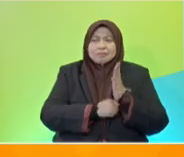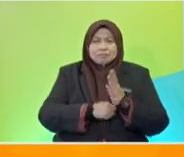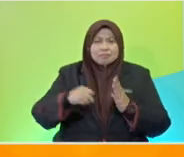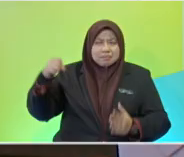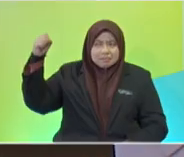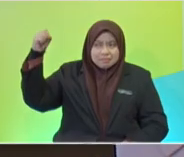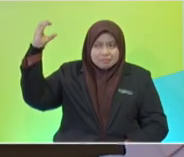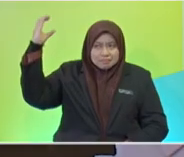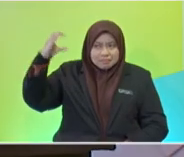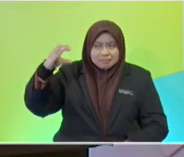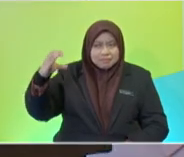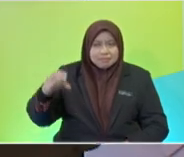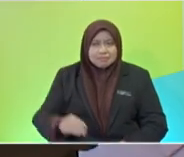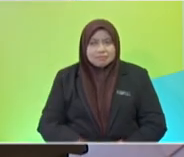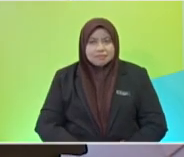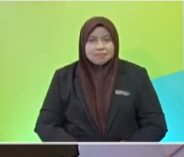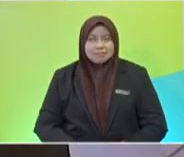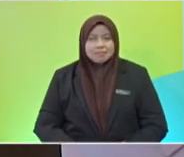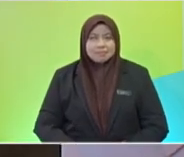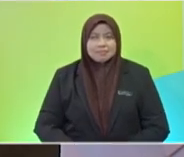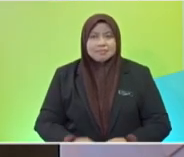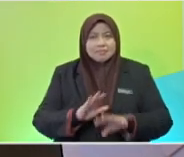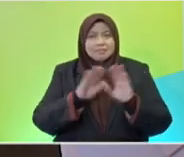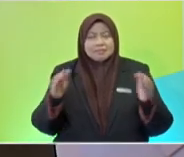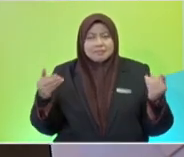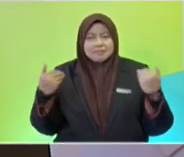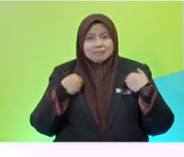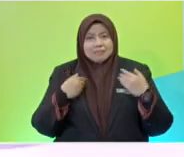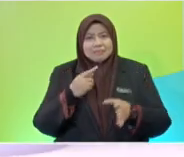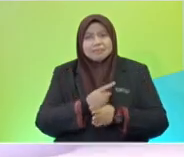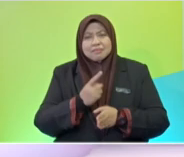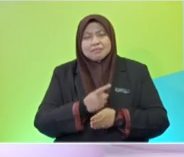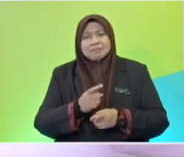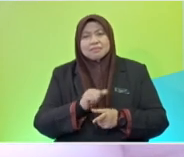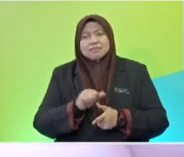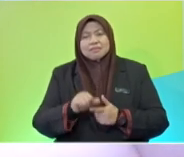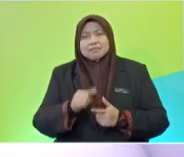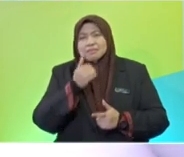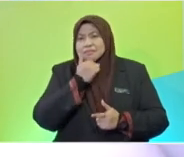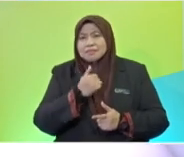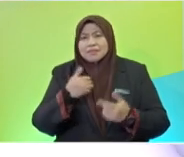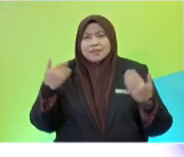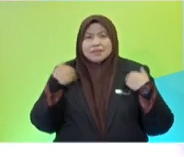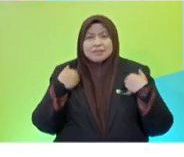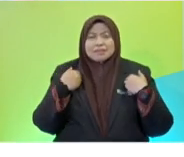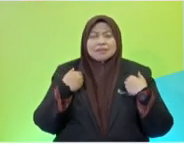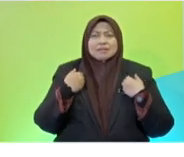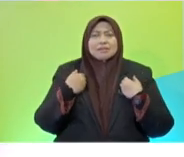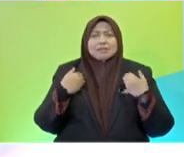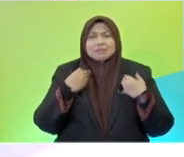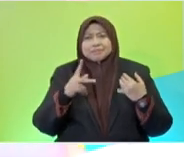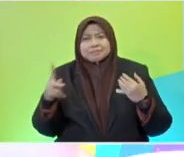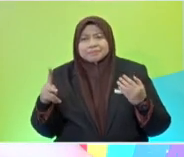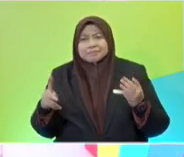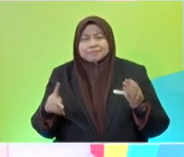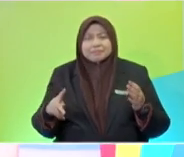you think? Actually, there's no right or wrong answer. I would say they are a source of light because if it's in the dark jungle, for example, you